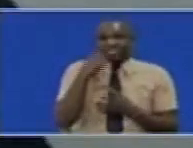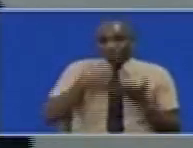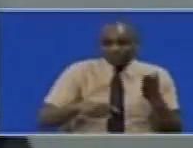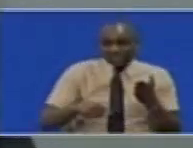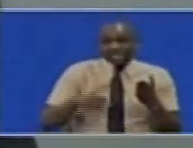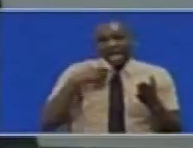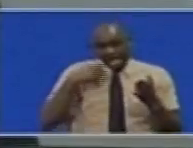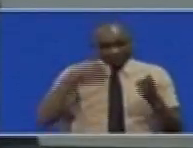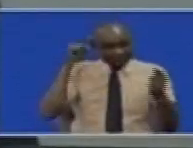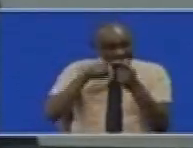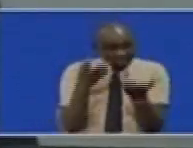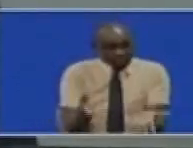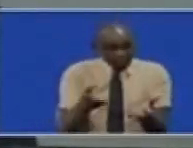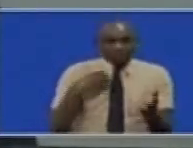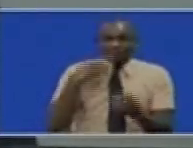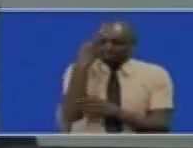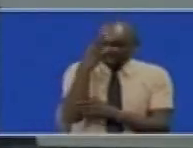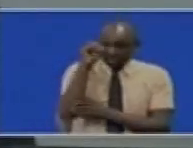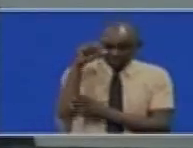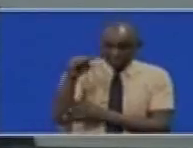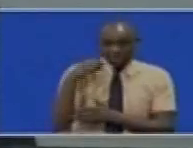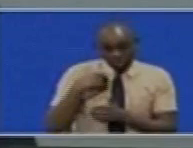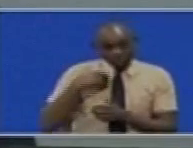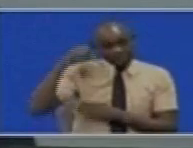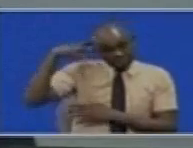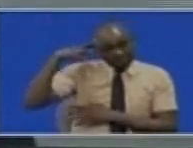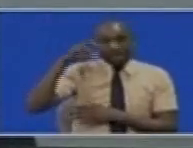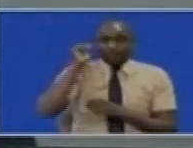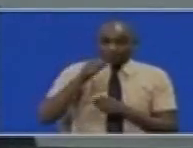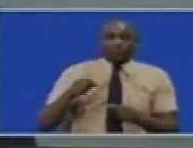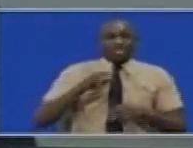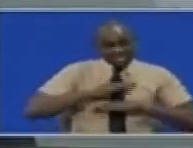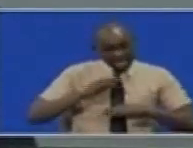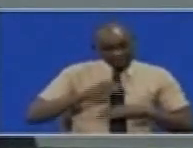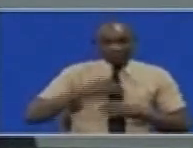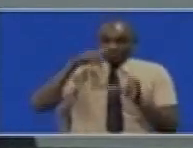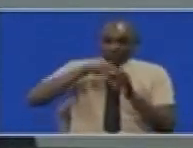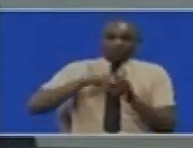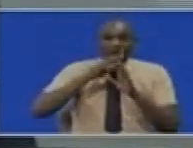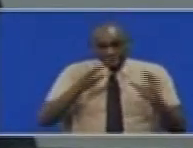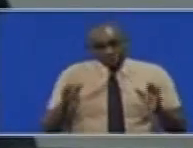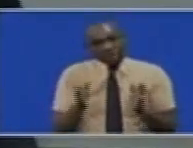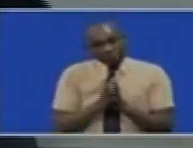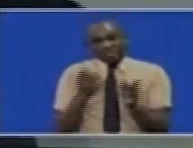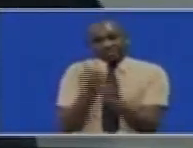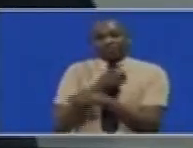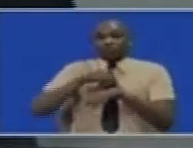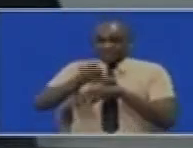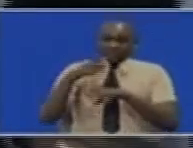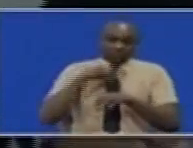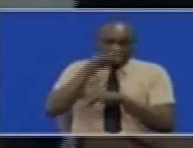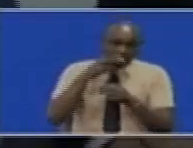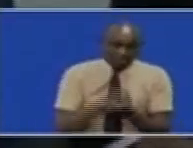the target produced 3 megawatts of power, which would be adequate for their internal needs and sell the surplus to the national